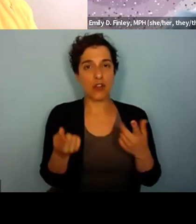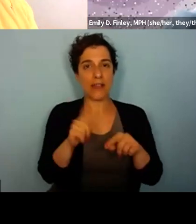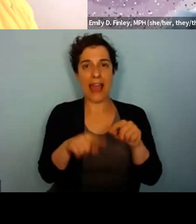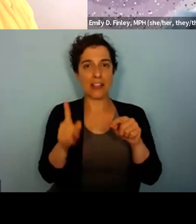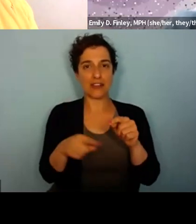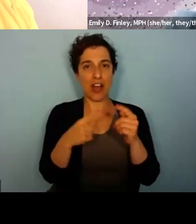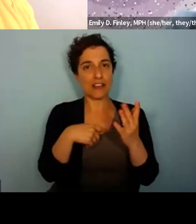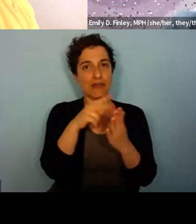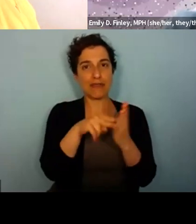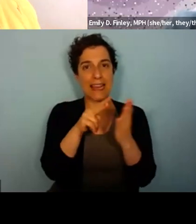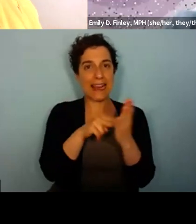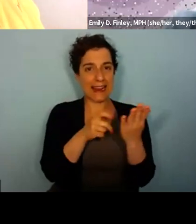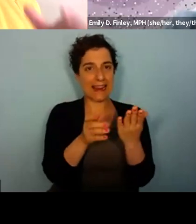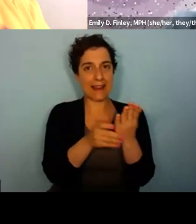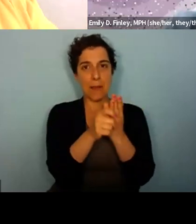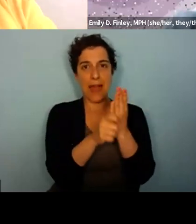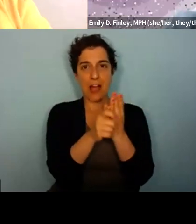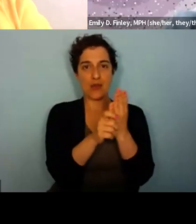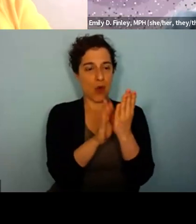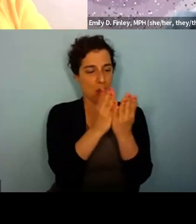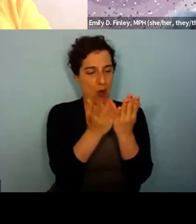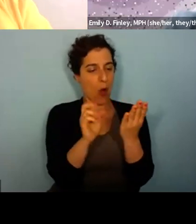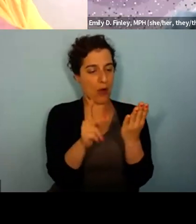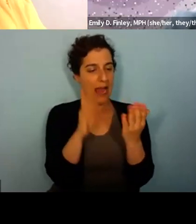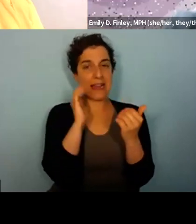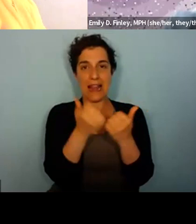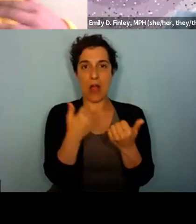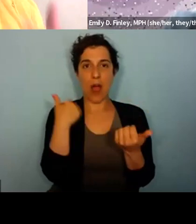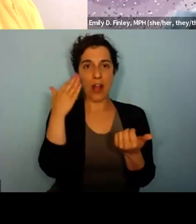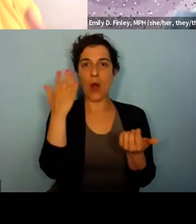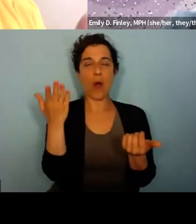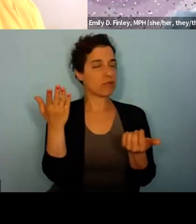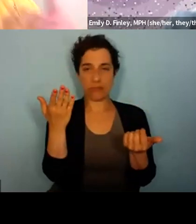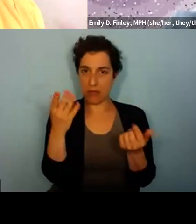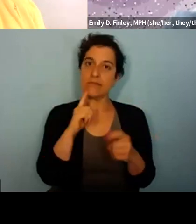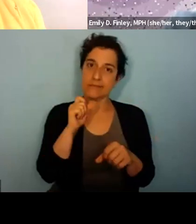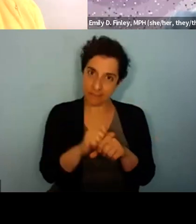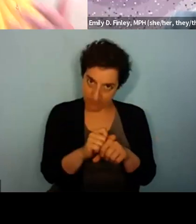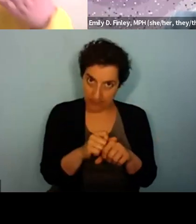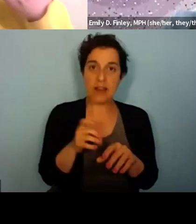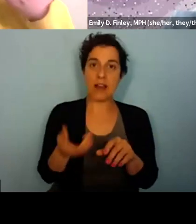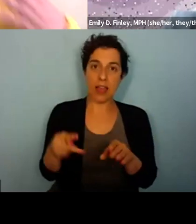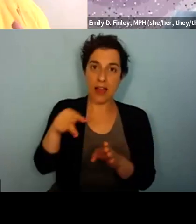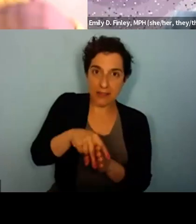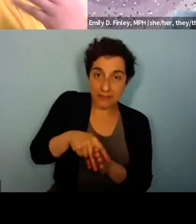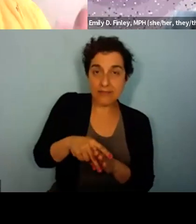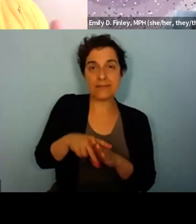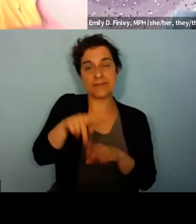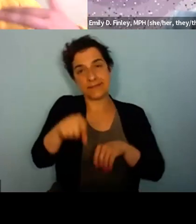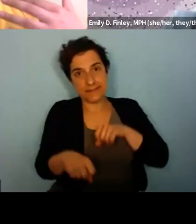read the manual and say, I know how to do it. You actually have to ride the bike